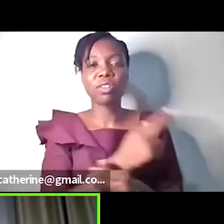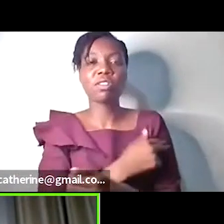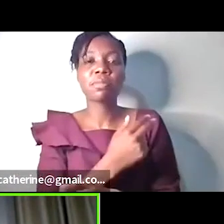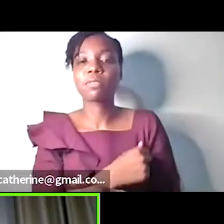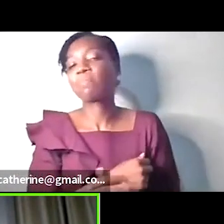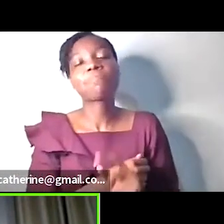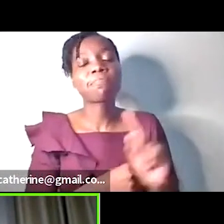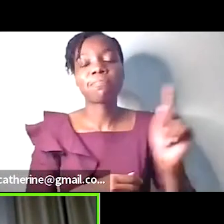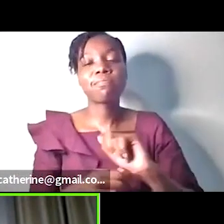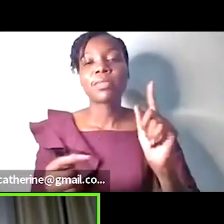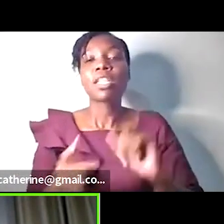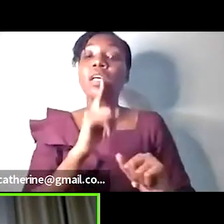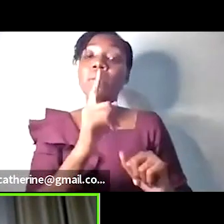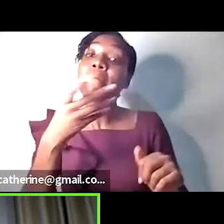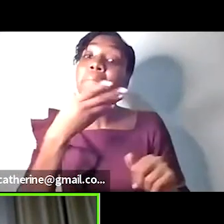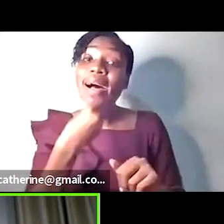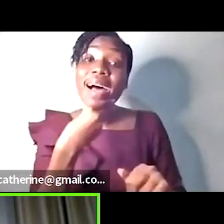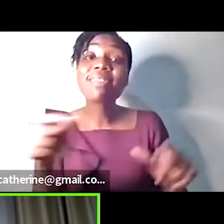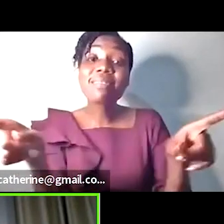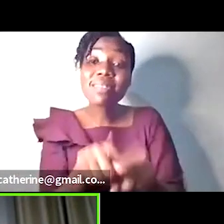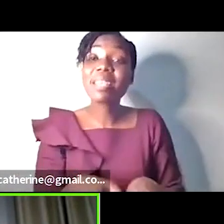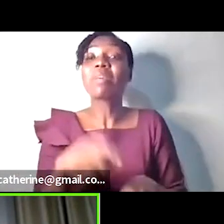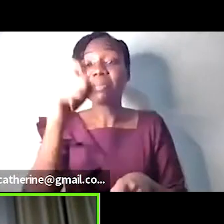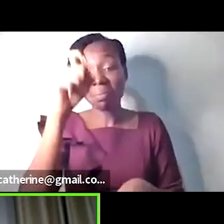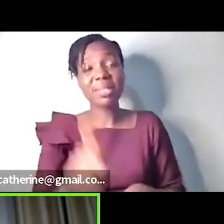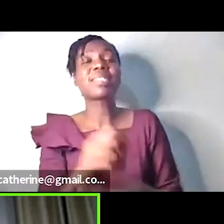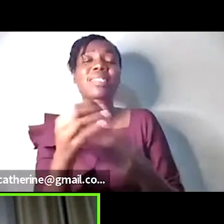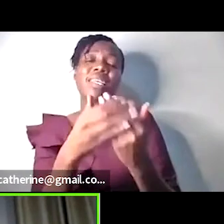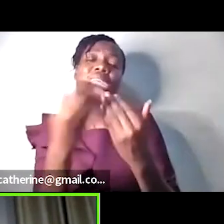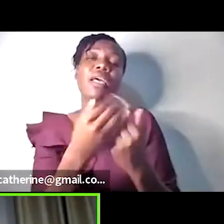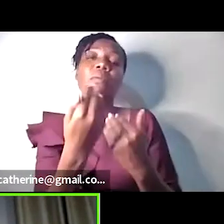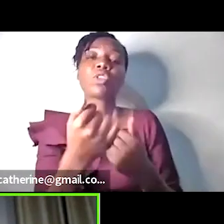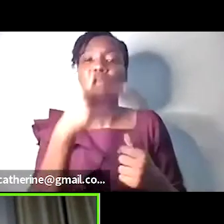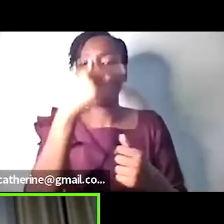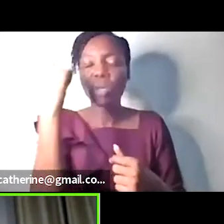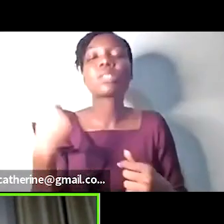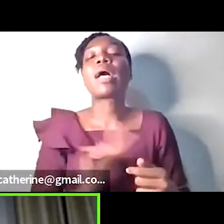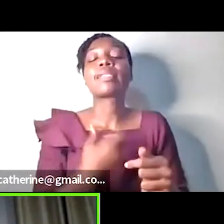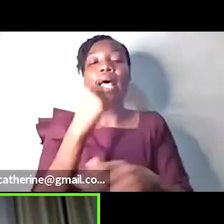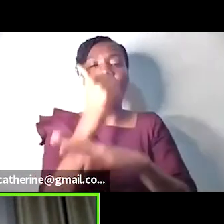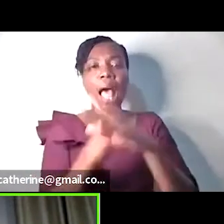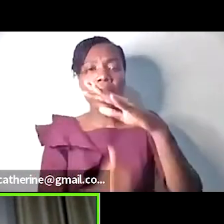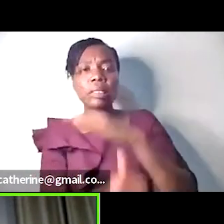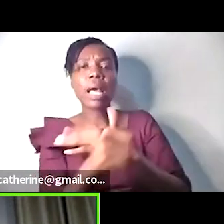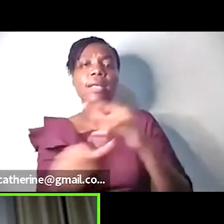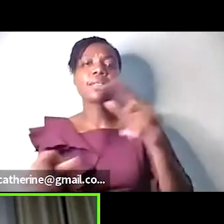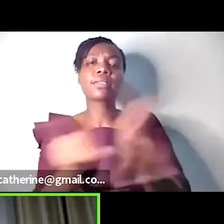man also go and look after the children, because we are all on the same level now. We are at the same